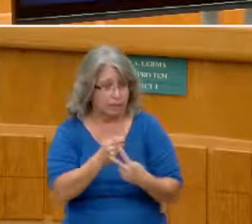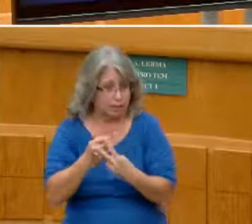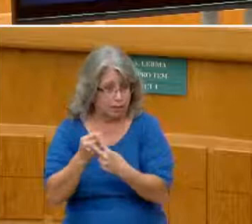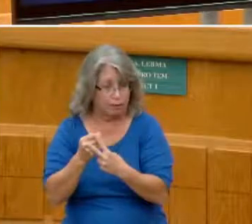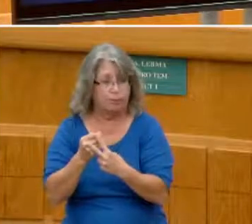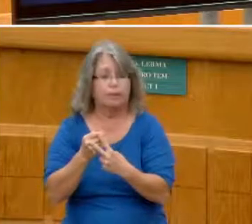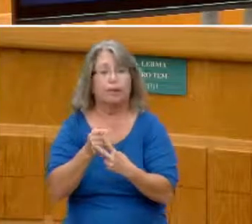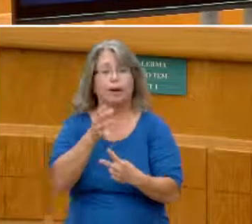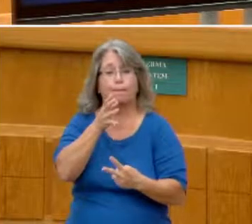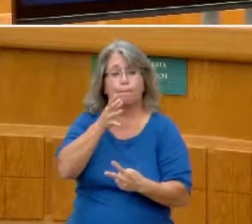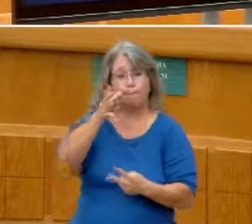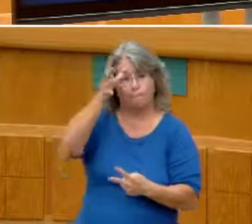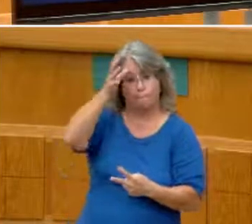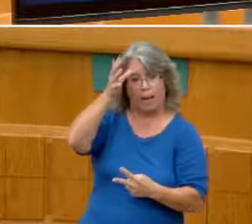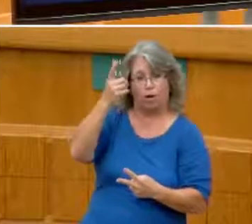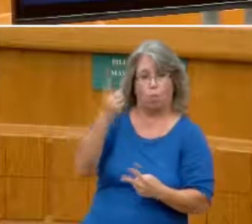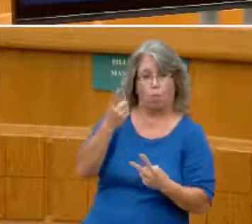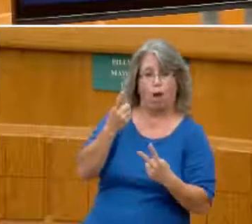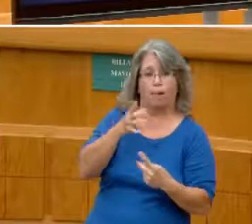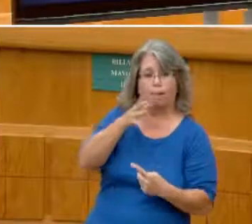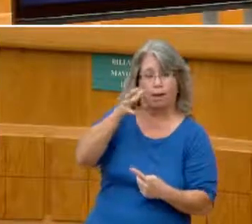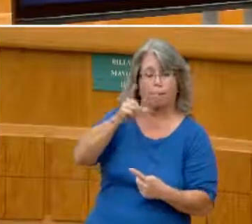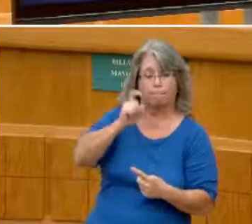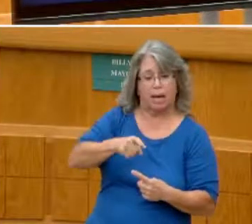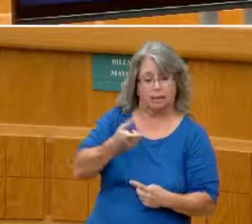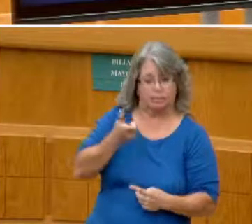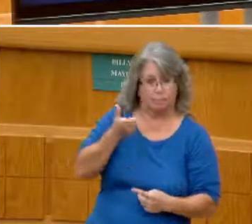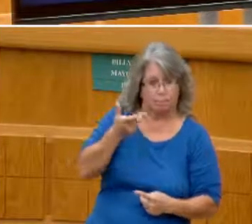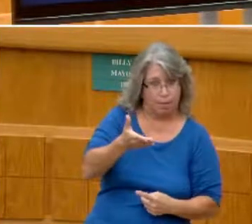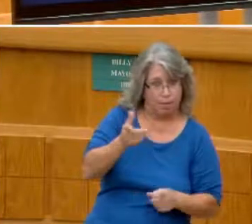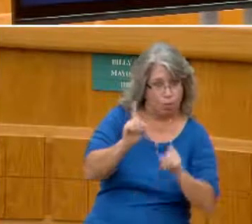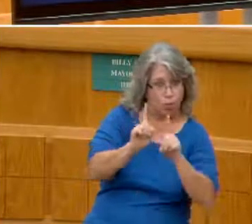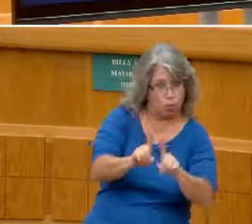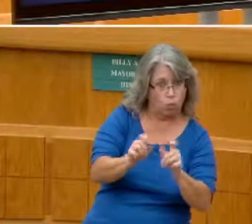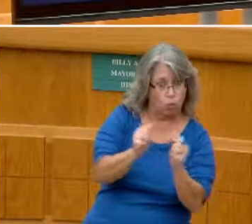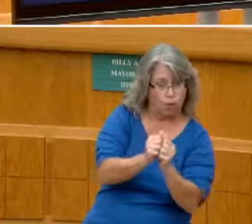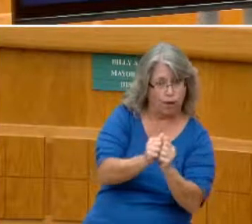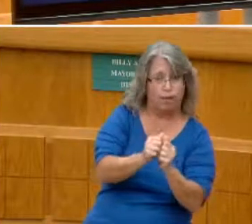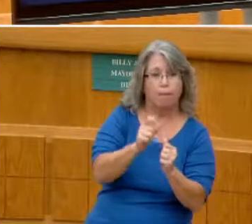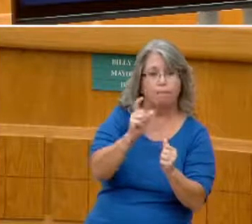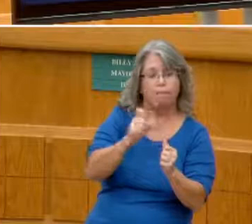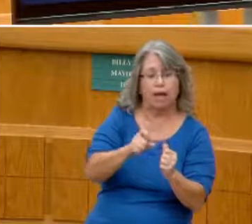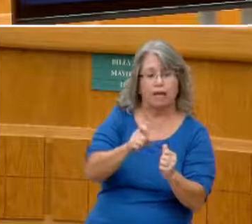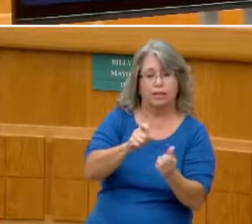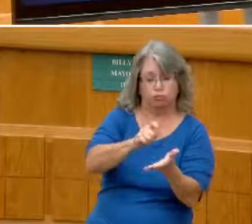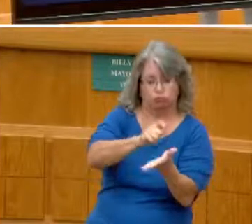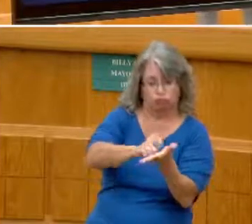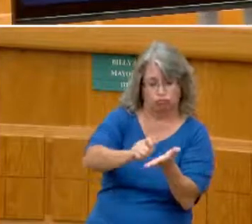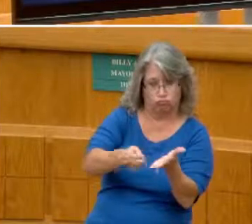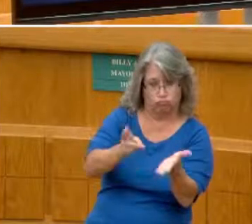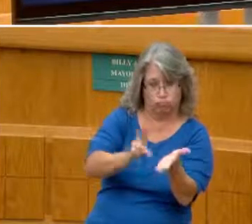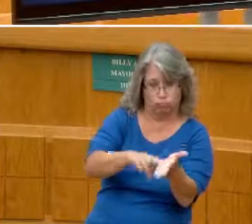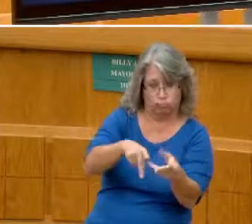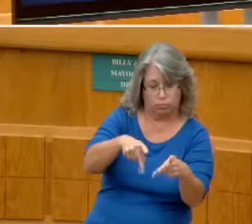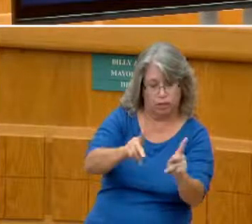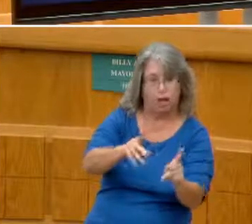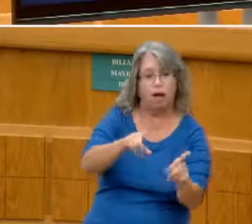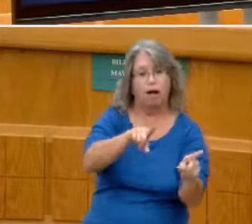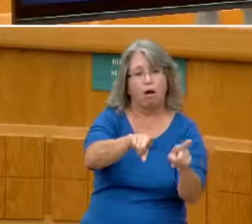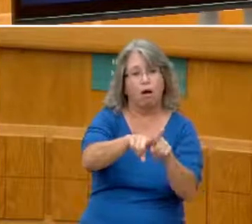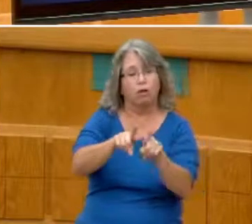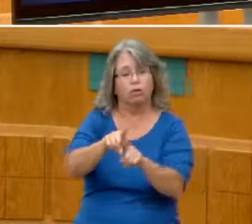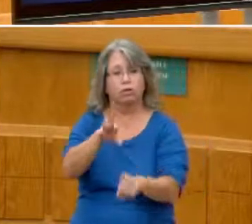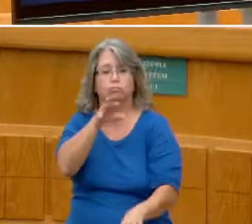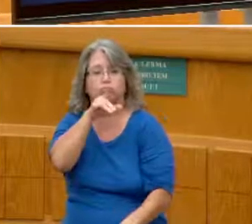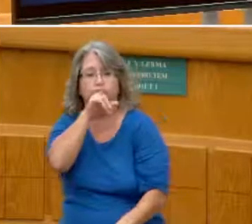parent will need to be present and give written and verbal consent. So please know that staff also at all health